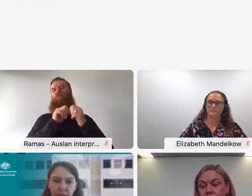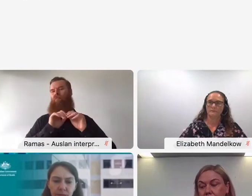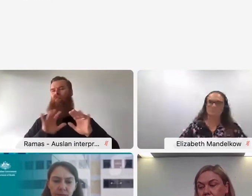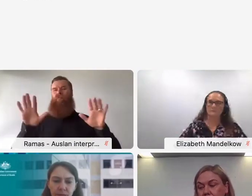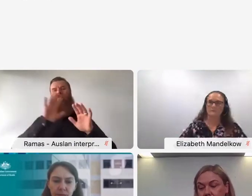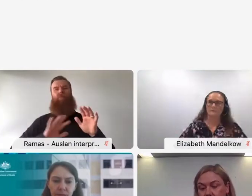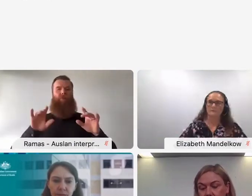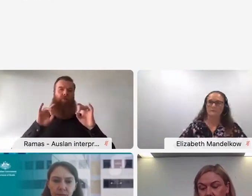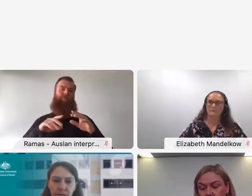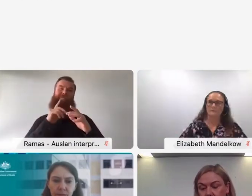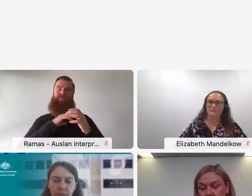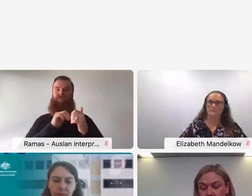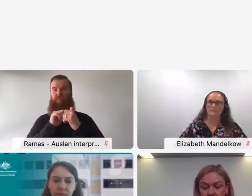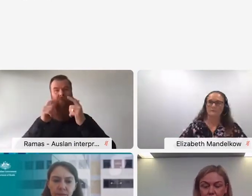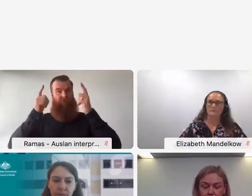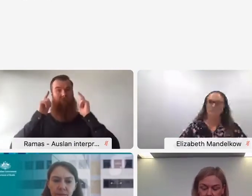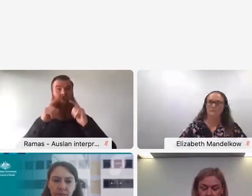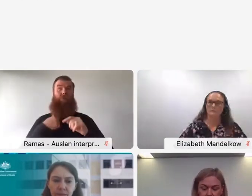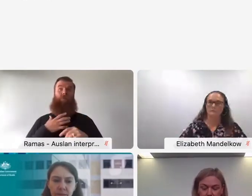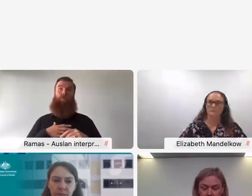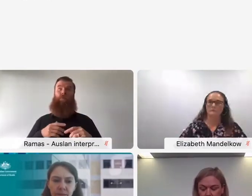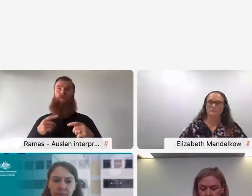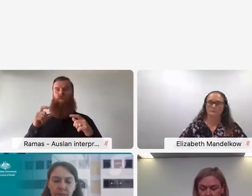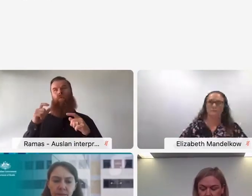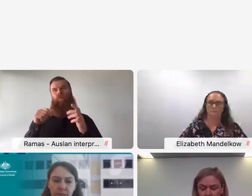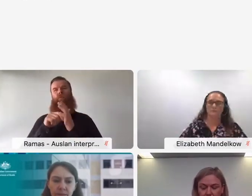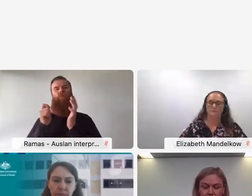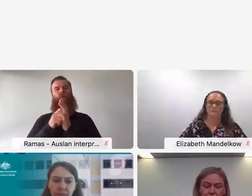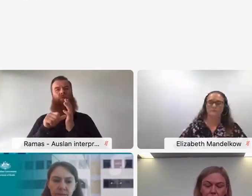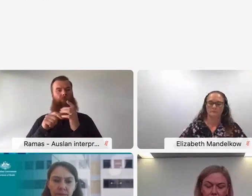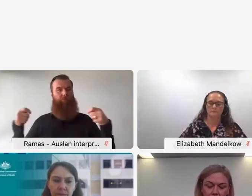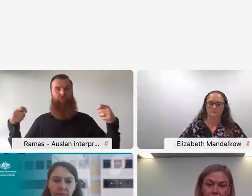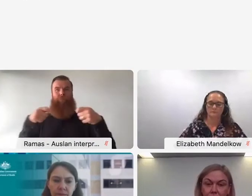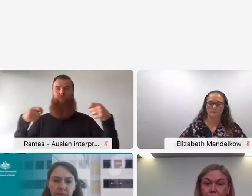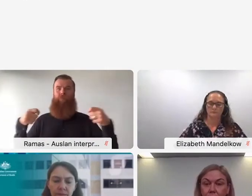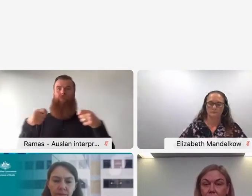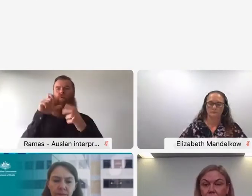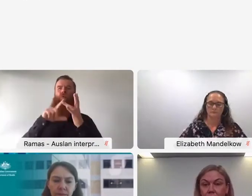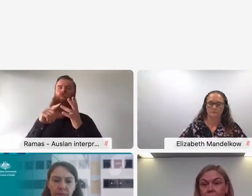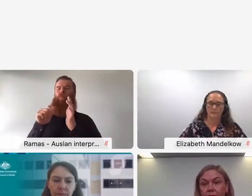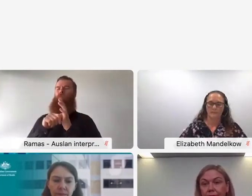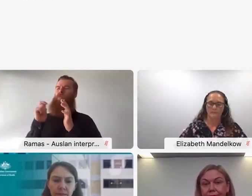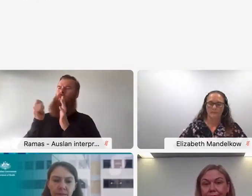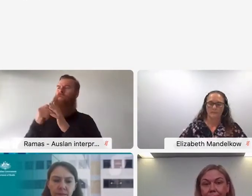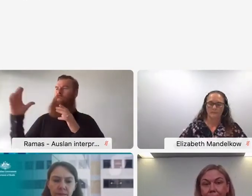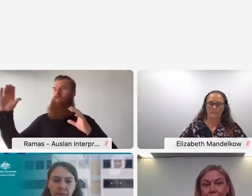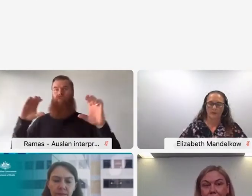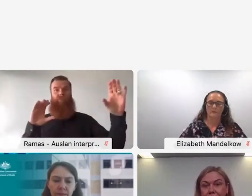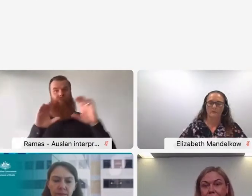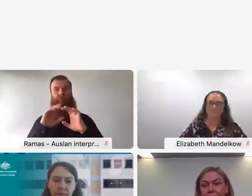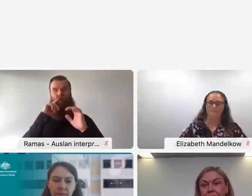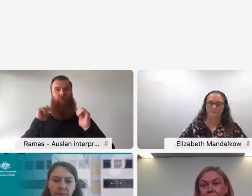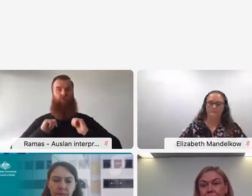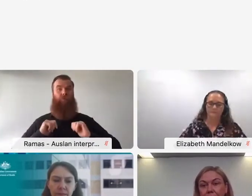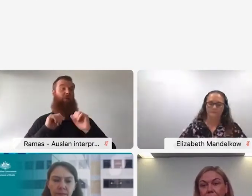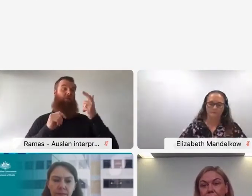employers who would like to co-sponsor and co-fund some training, and see if we can actually have a model where we can have employers commit to help with that training cost,